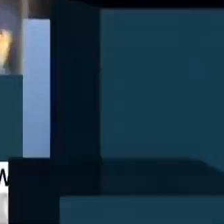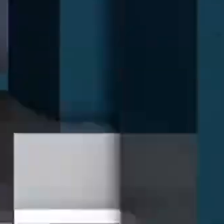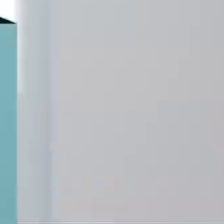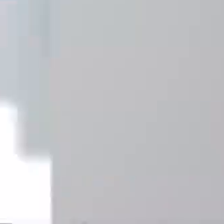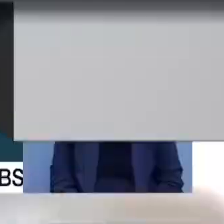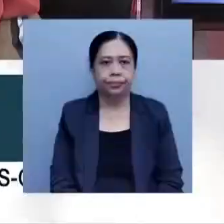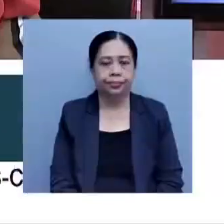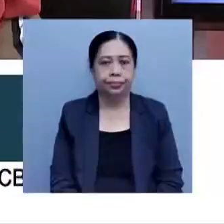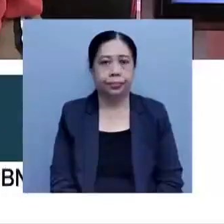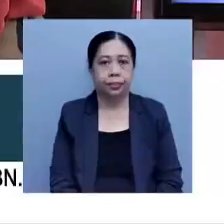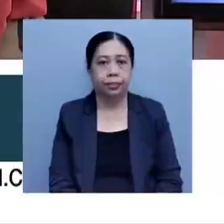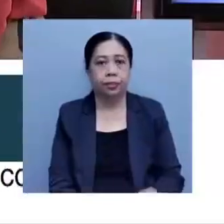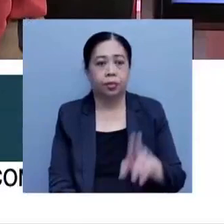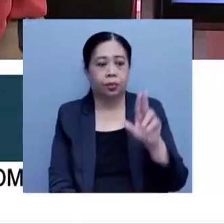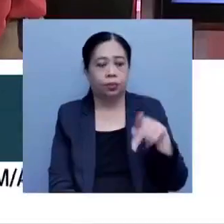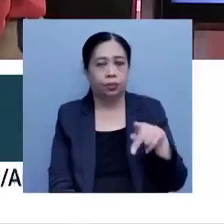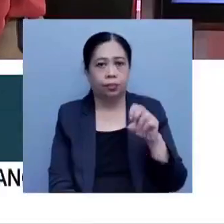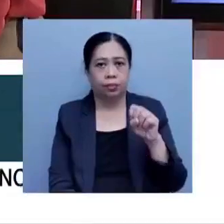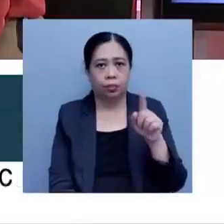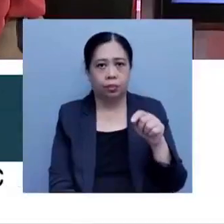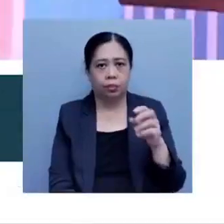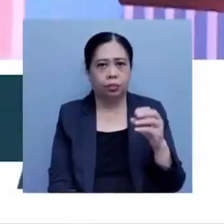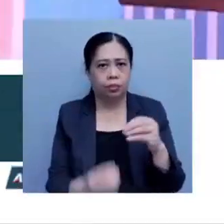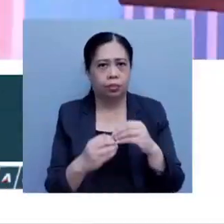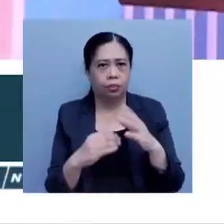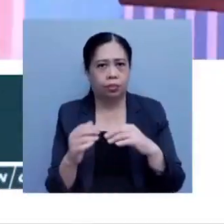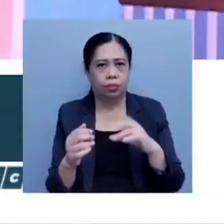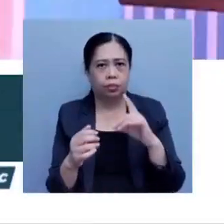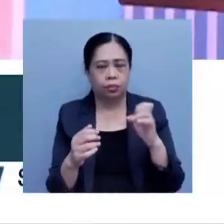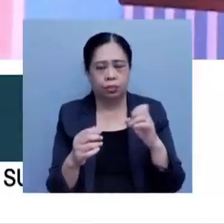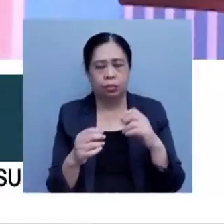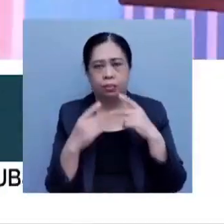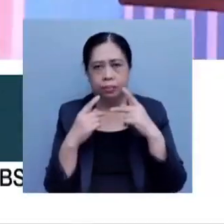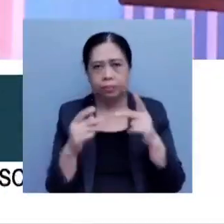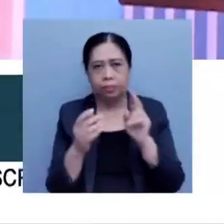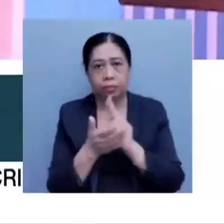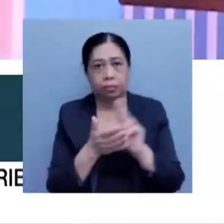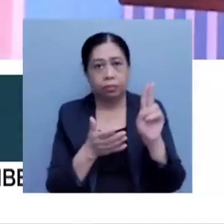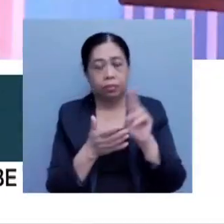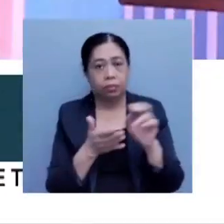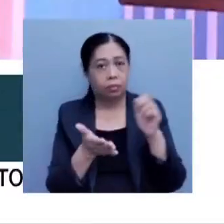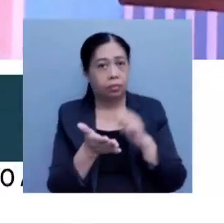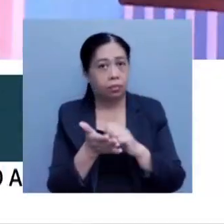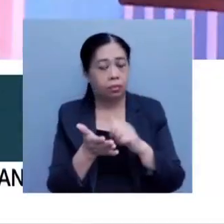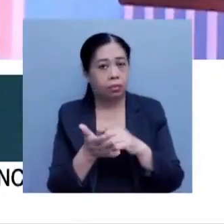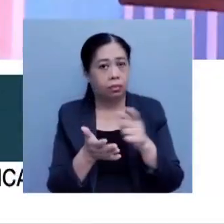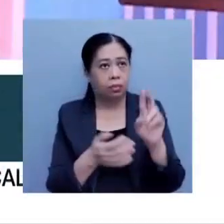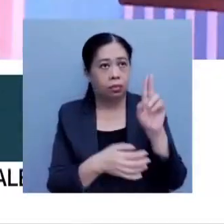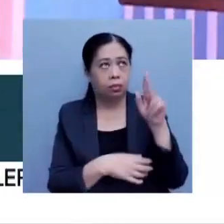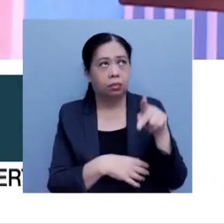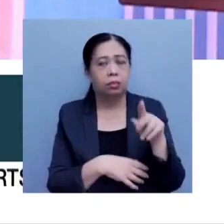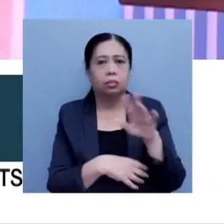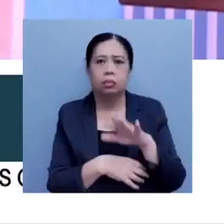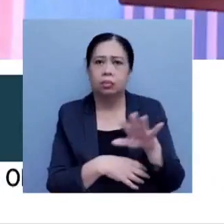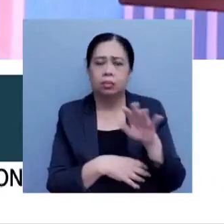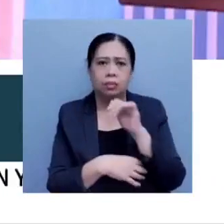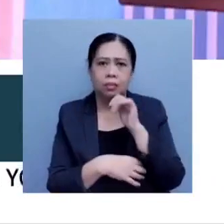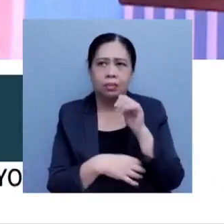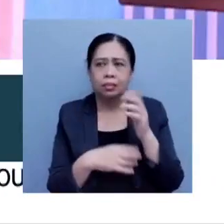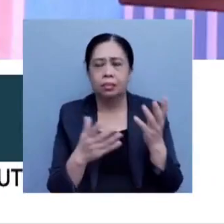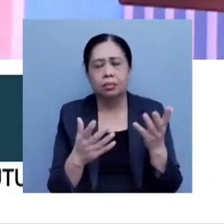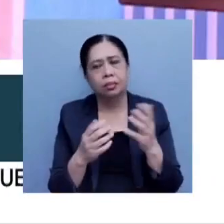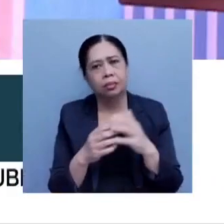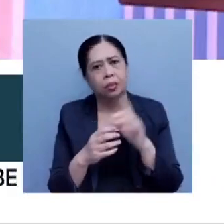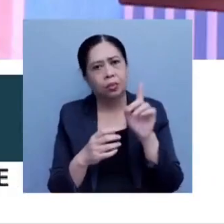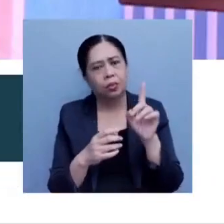UP is one of more than 100 public universities. The enrollment of UP is not even 1